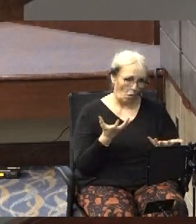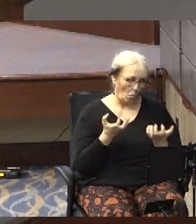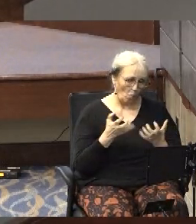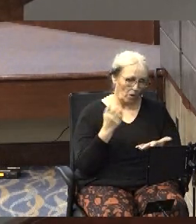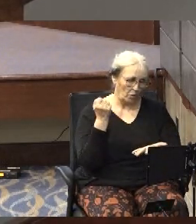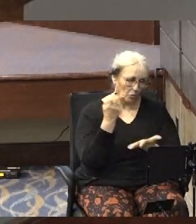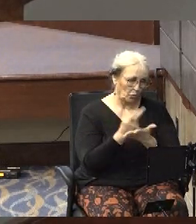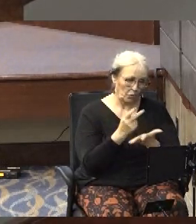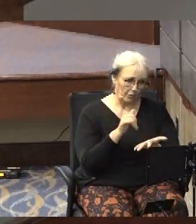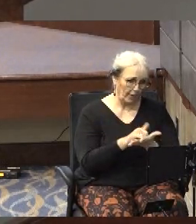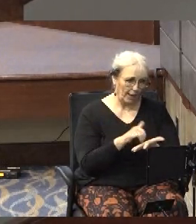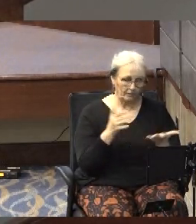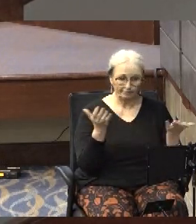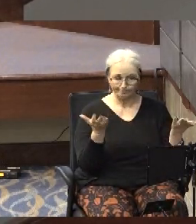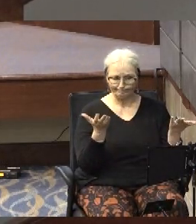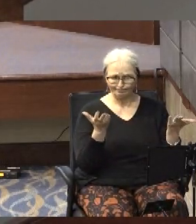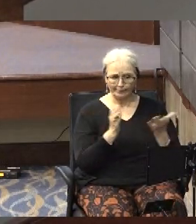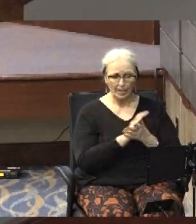that's whatever.